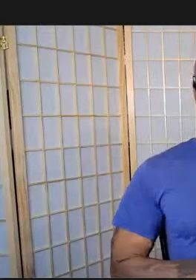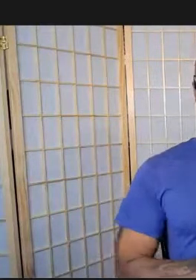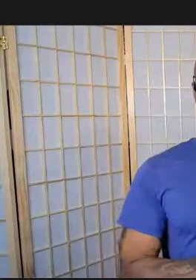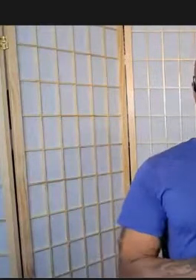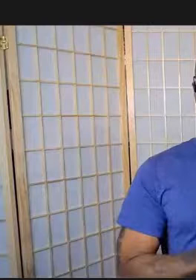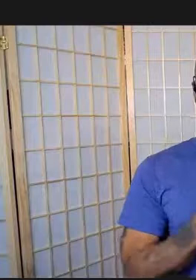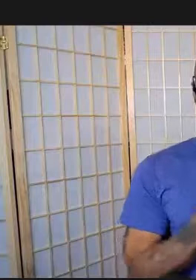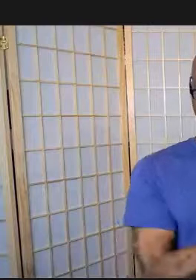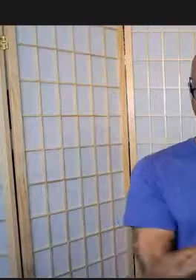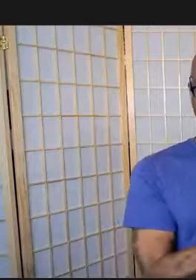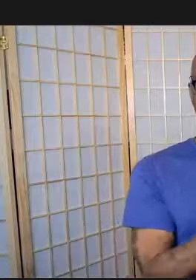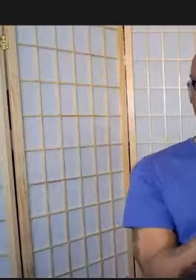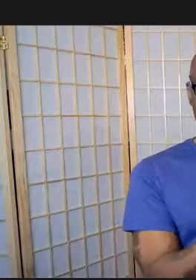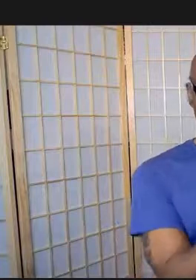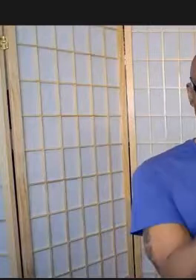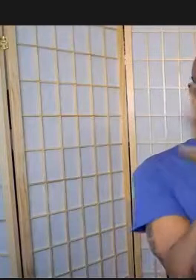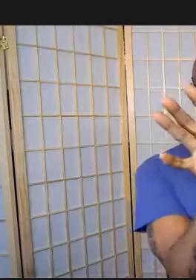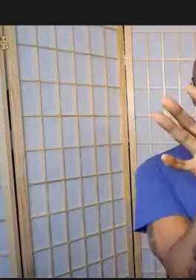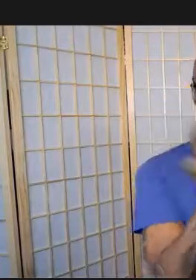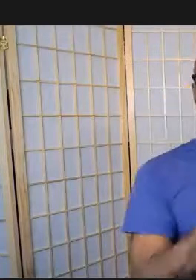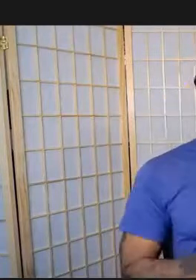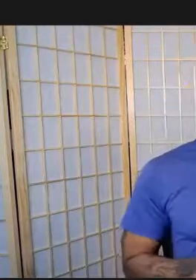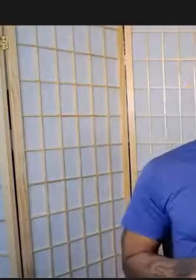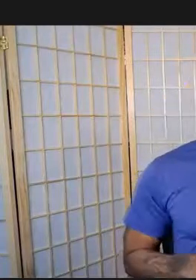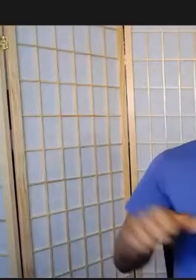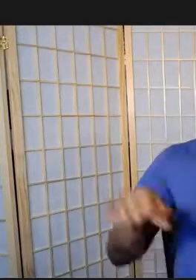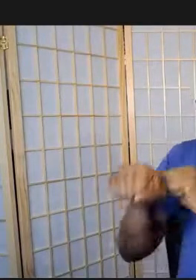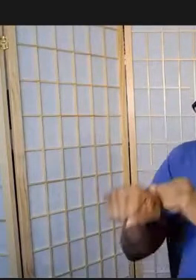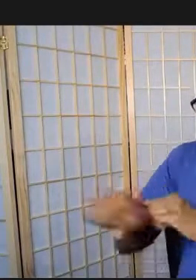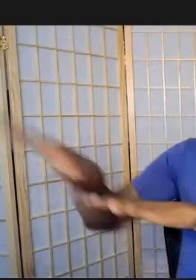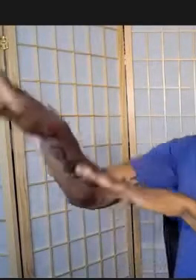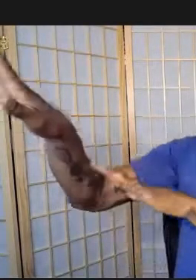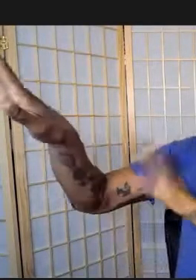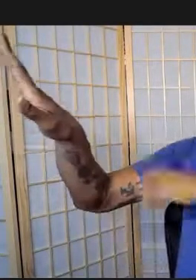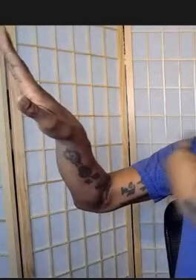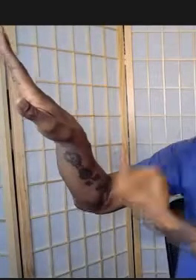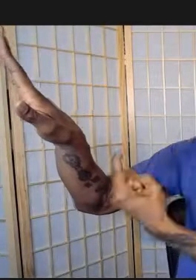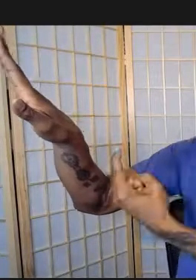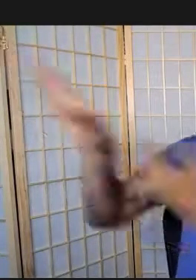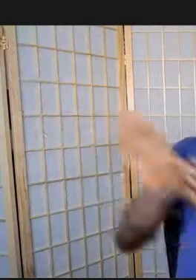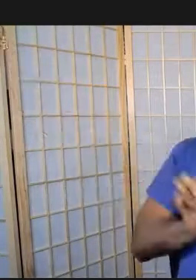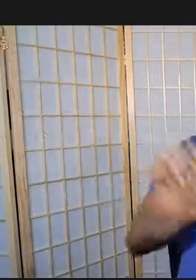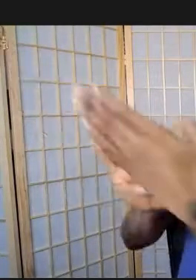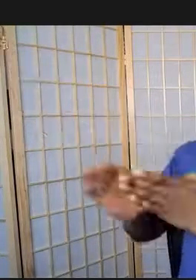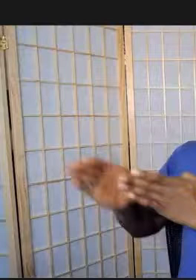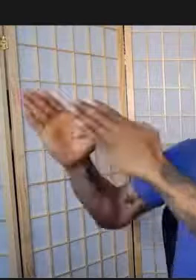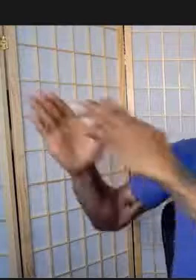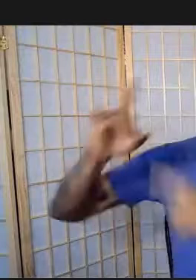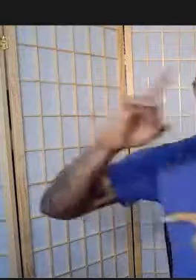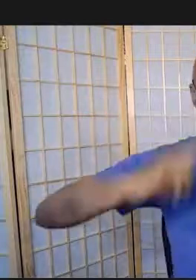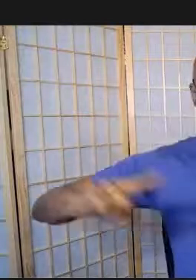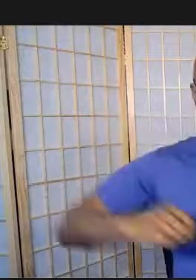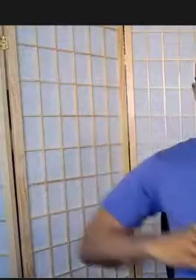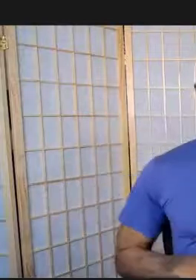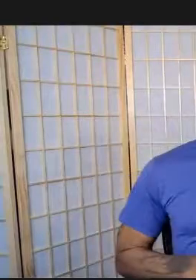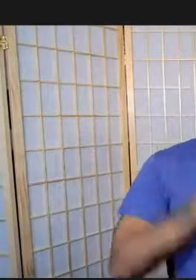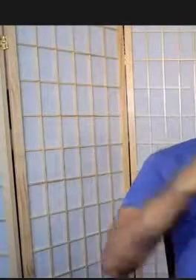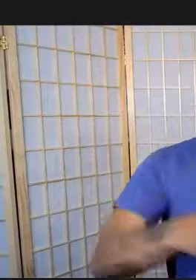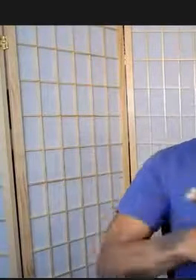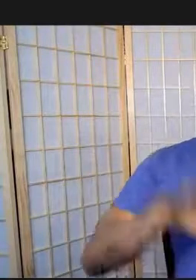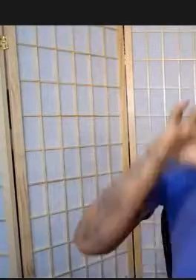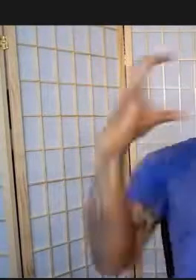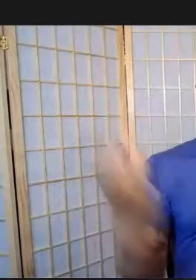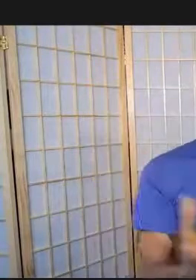One tree, many branches. One mountain, many paths.